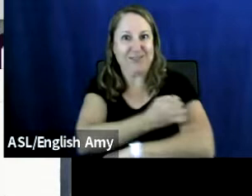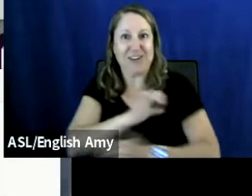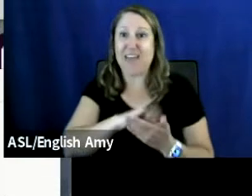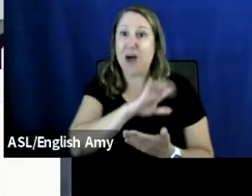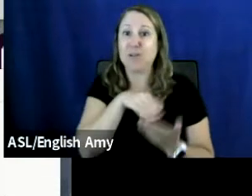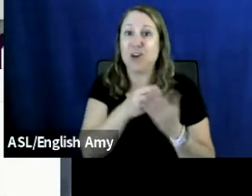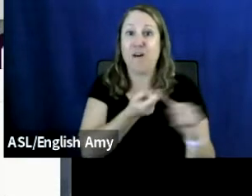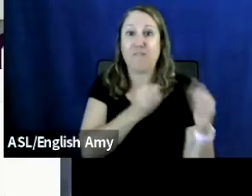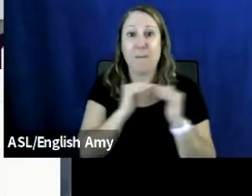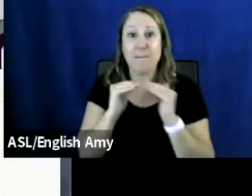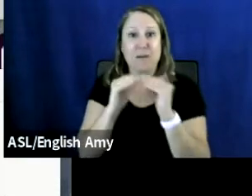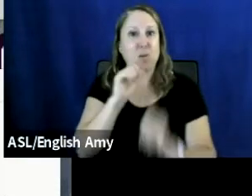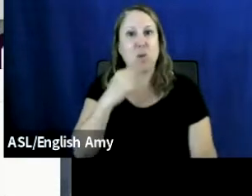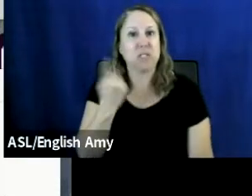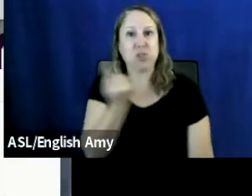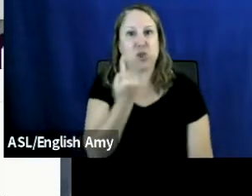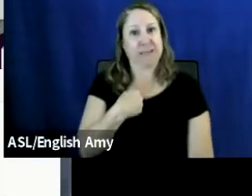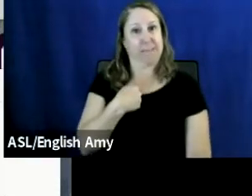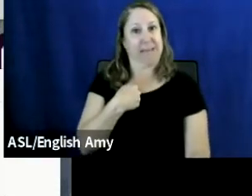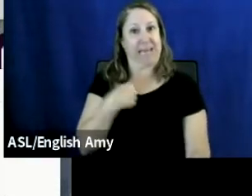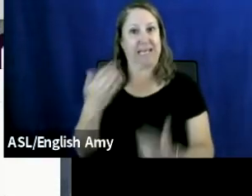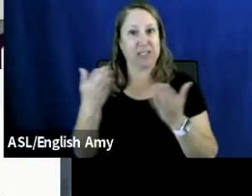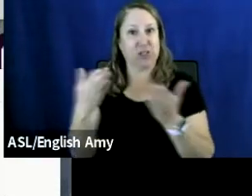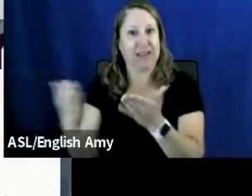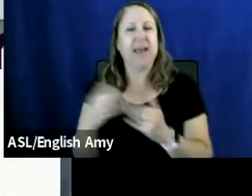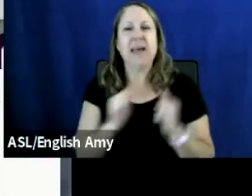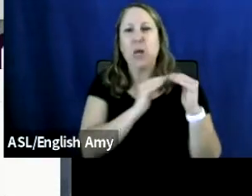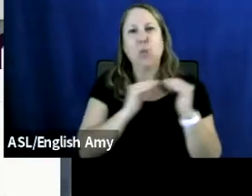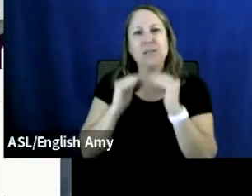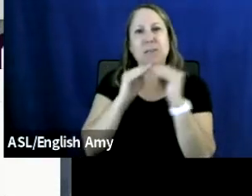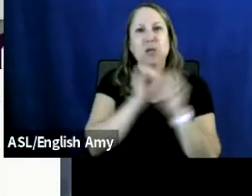me suggesting things. It was peers working towards